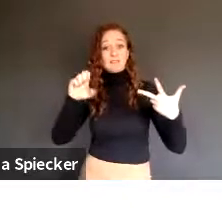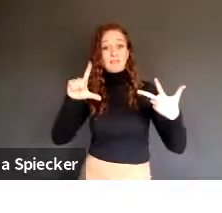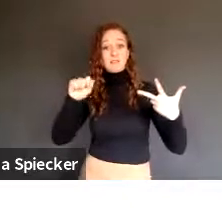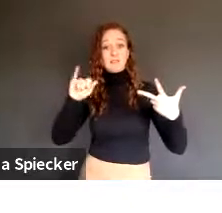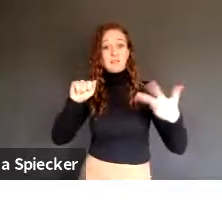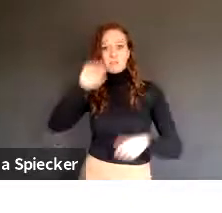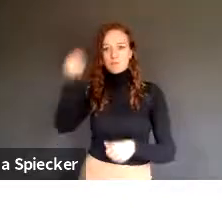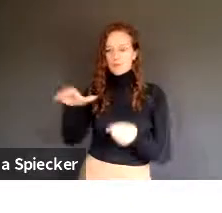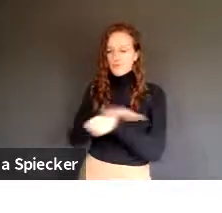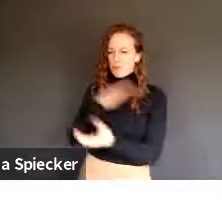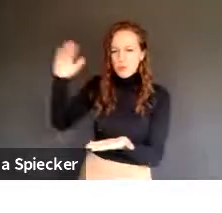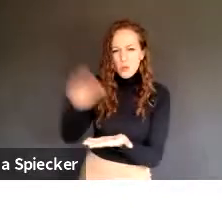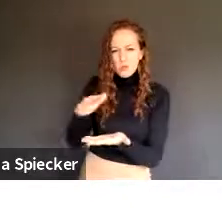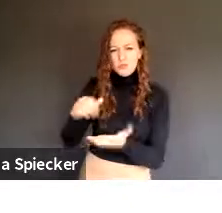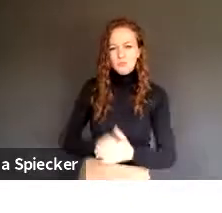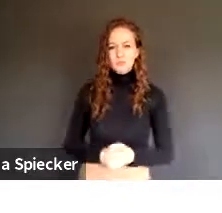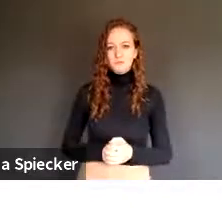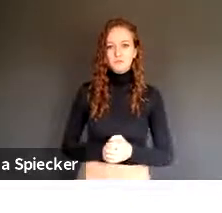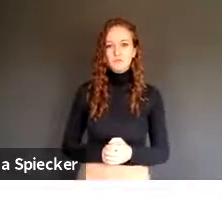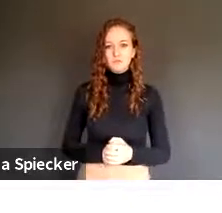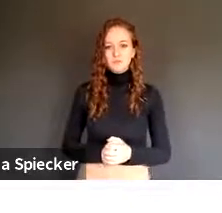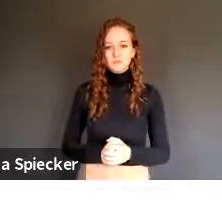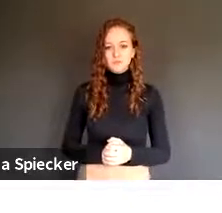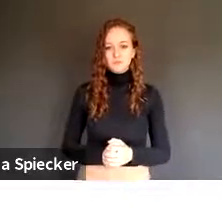Postelsia, additionally, also had low percent cover.